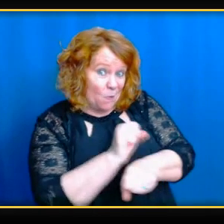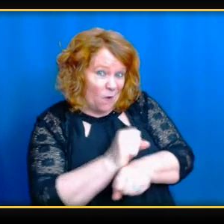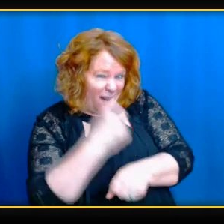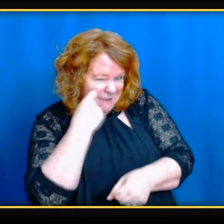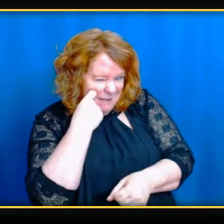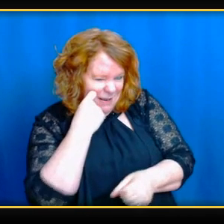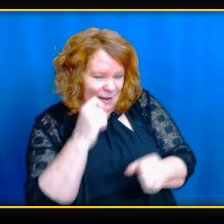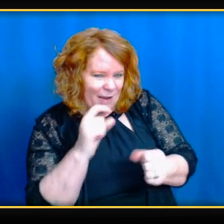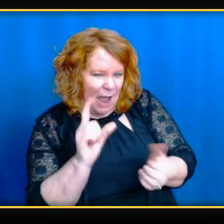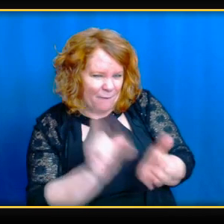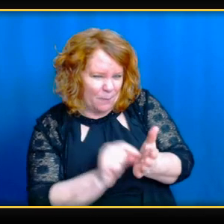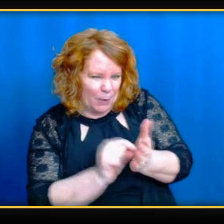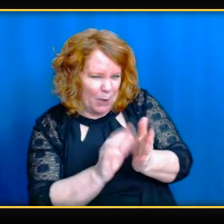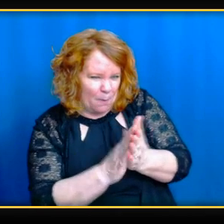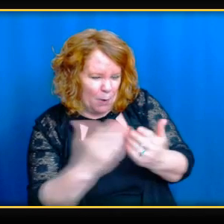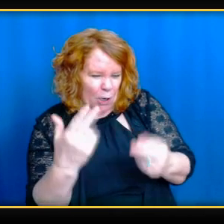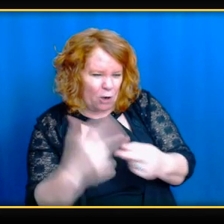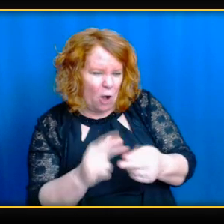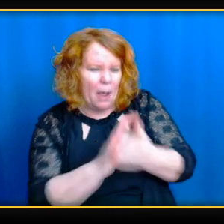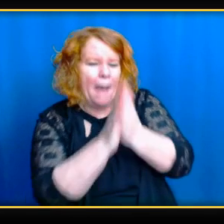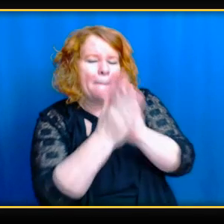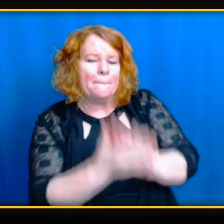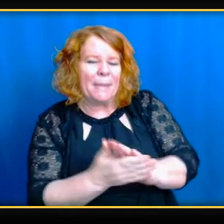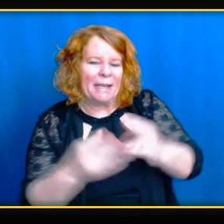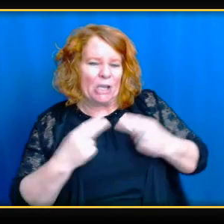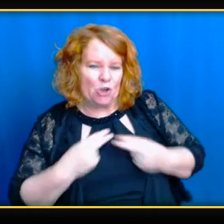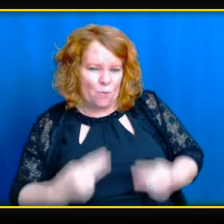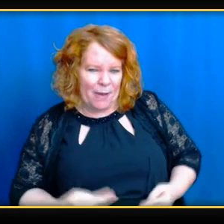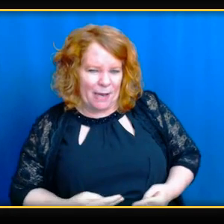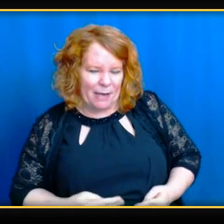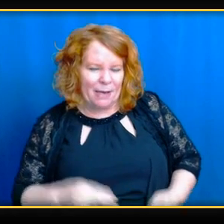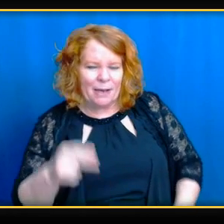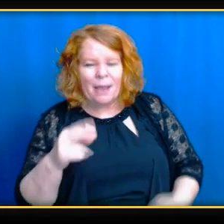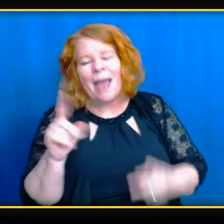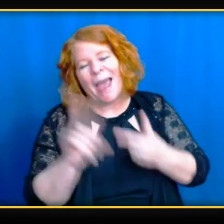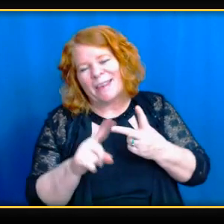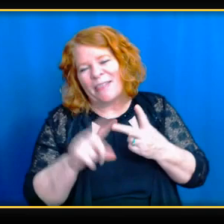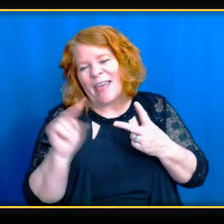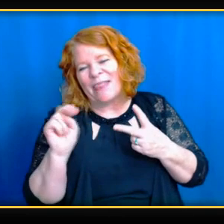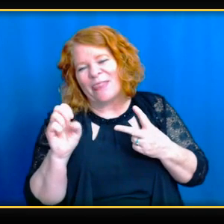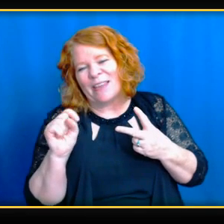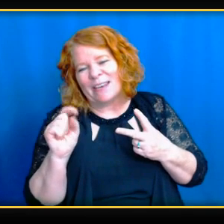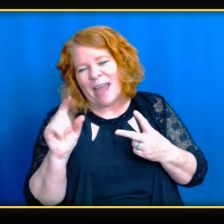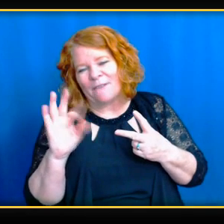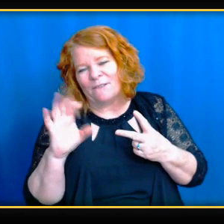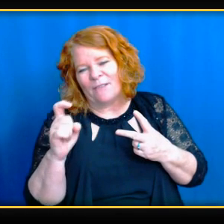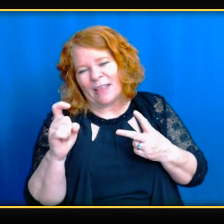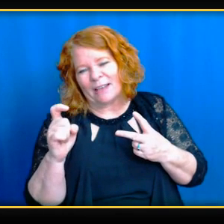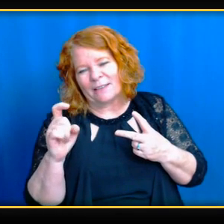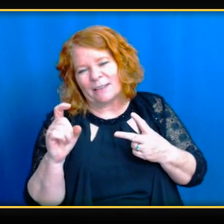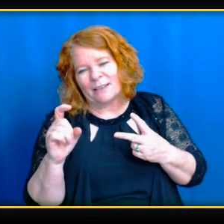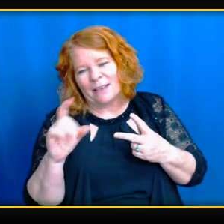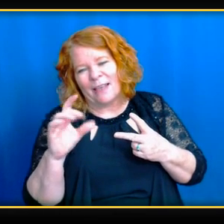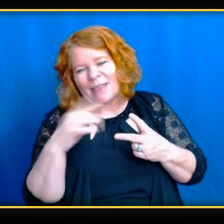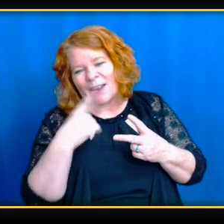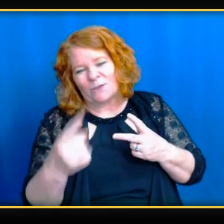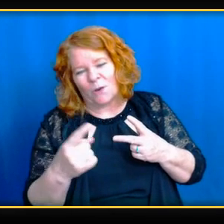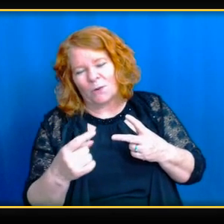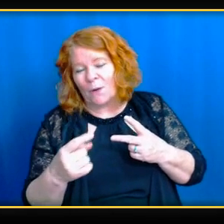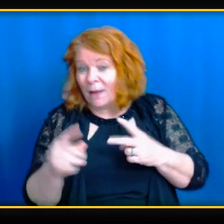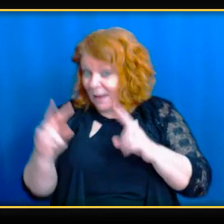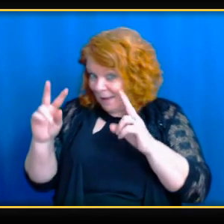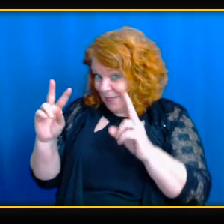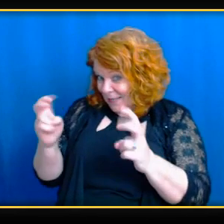year called Being Human, and the Netflix film I mentioned, Script Camp, which I'm in. The title almost writes itself, right? Being